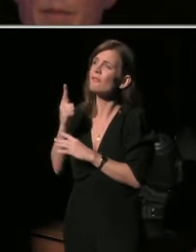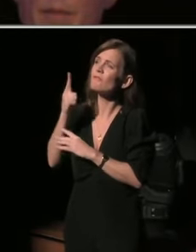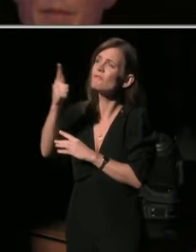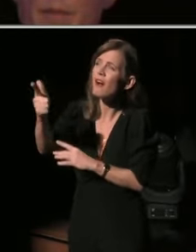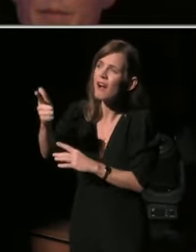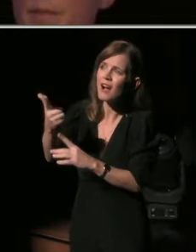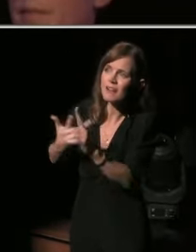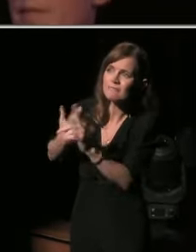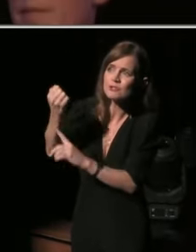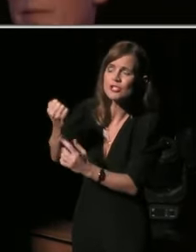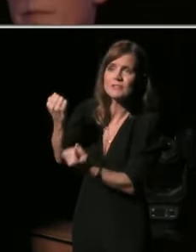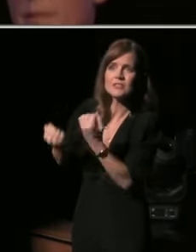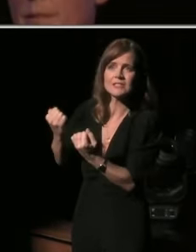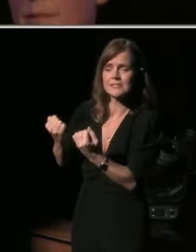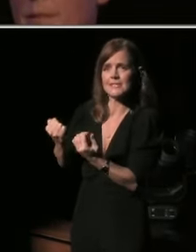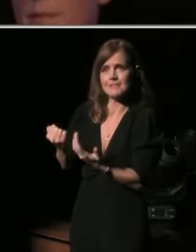justice.